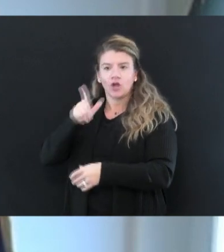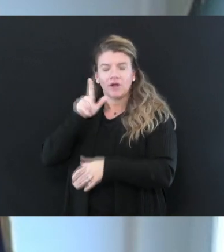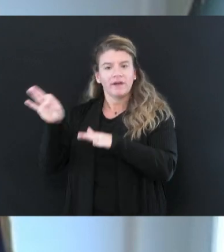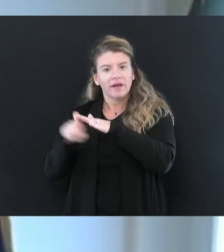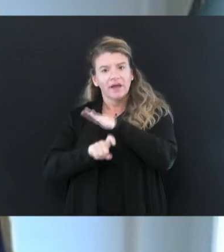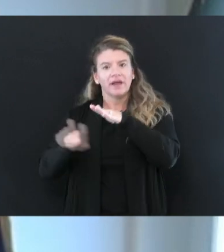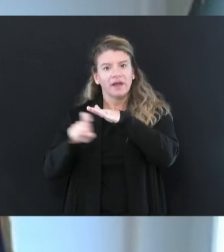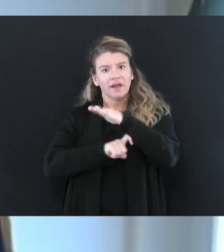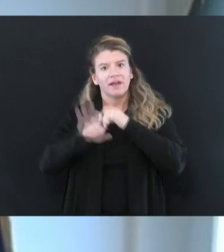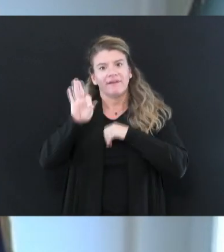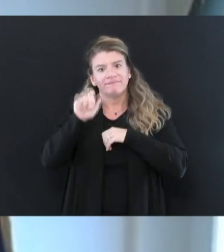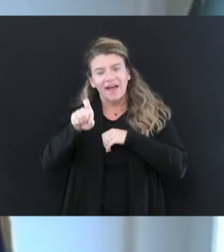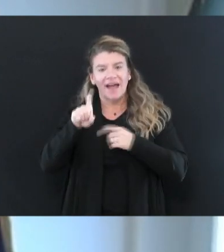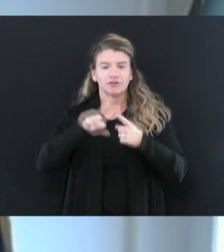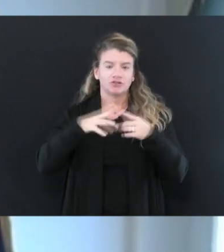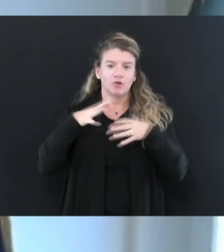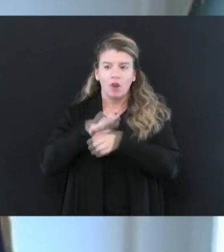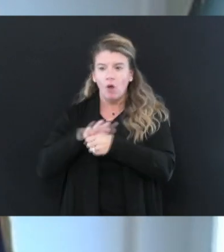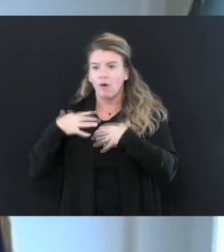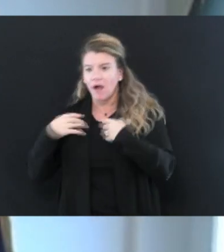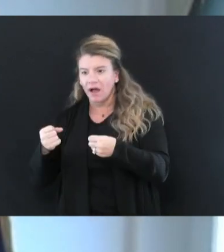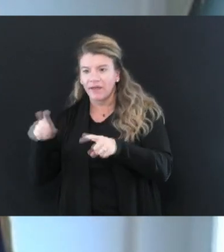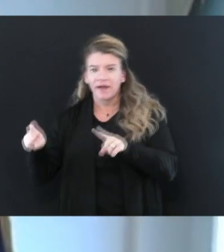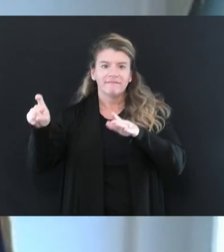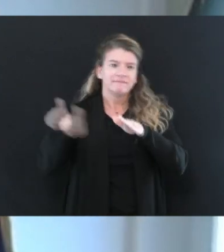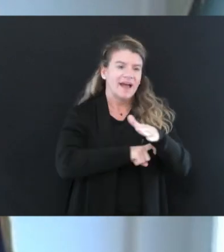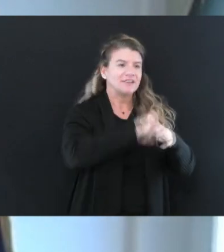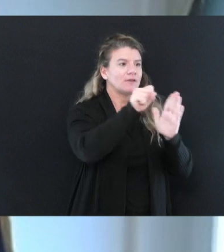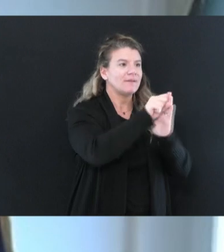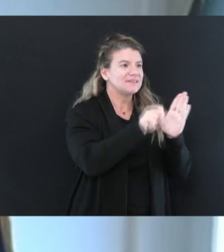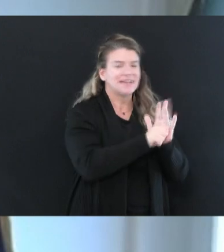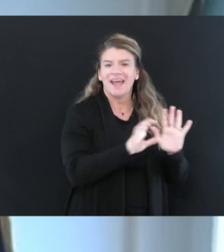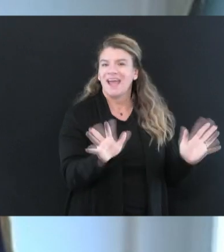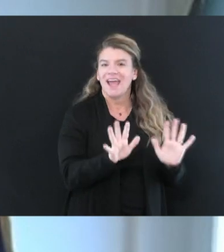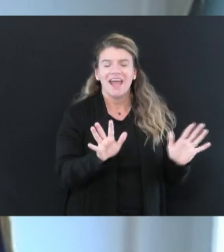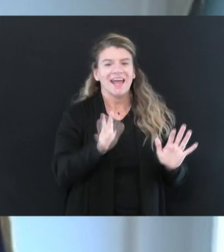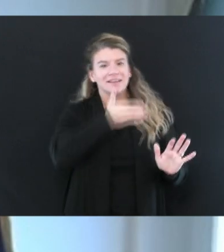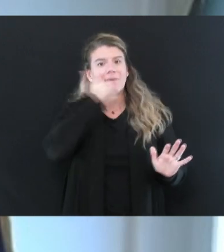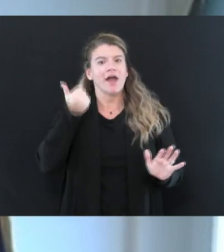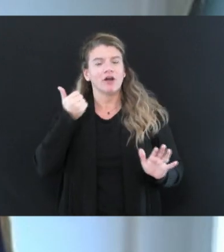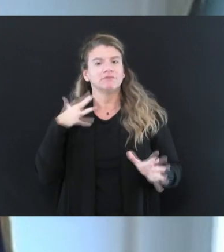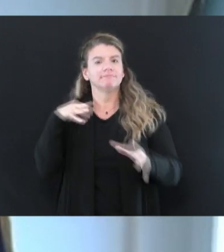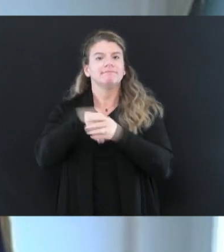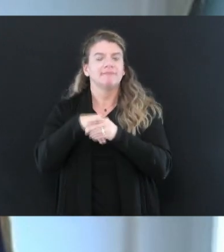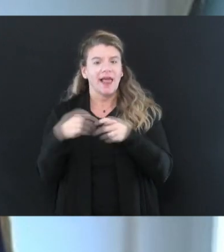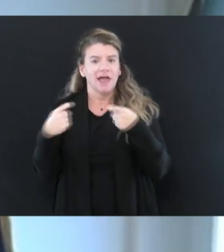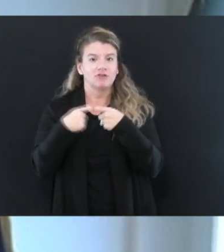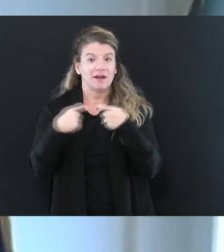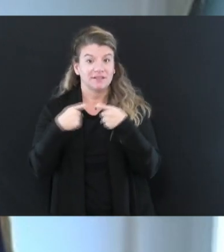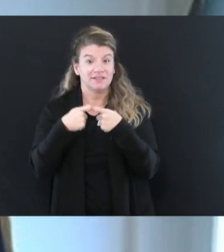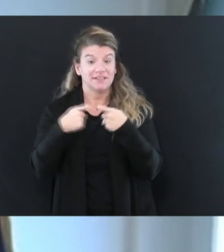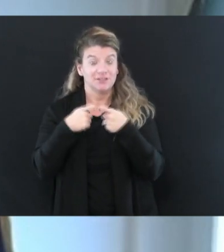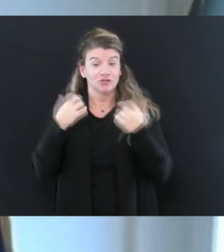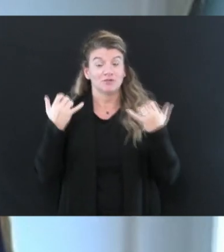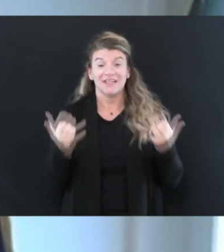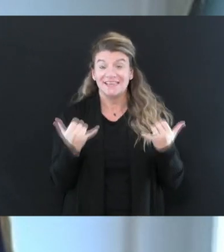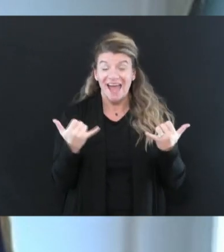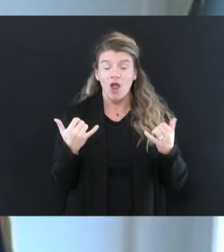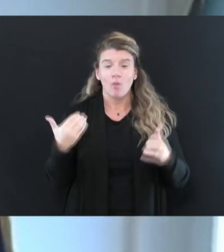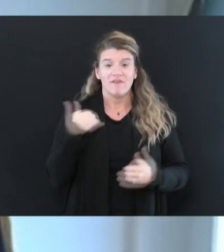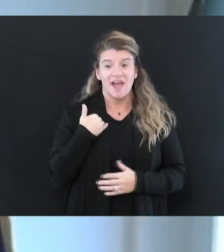health departments, and fax to the state office. We really need those folks tied in electronically. Today we